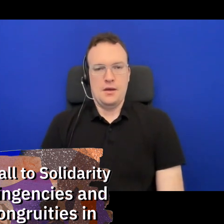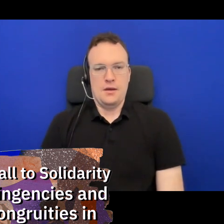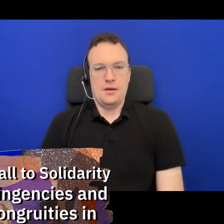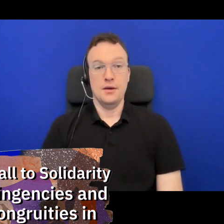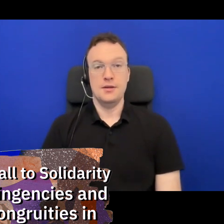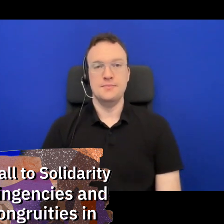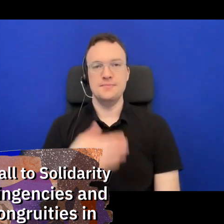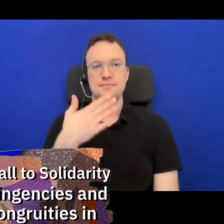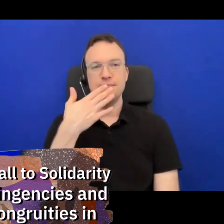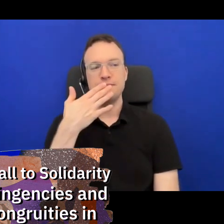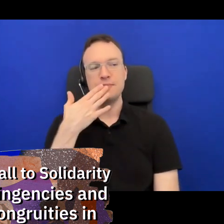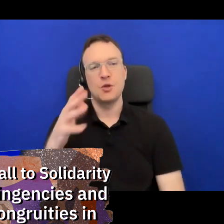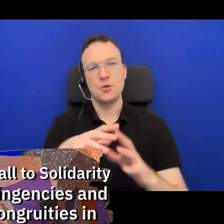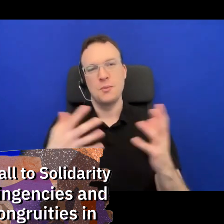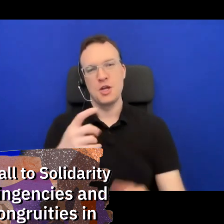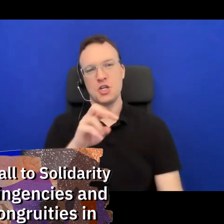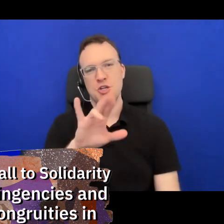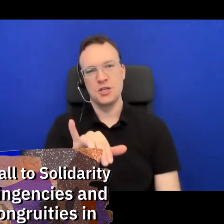Thank you so much, Darcy,